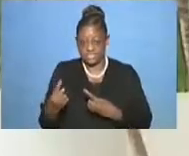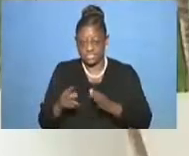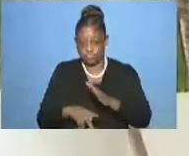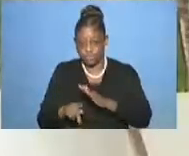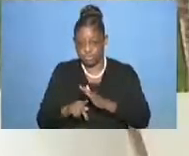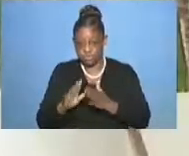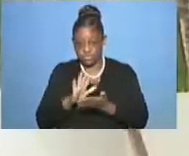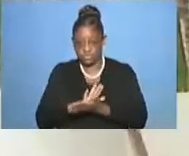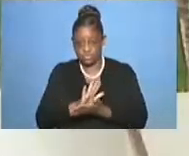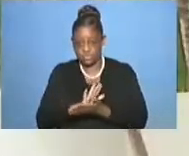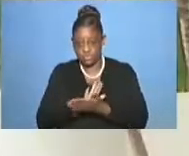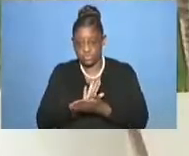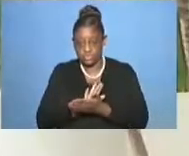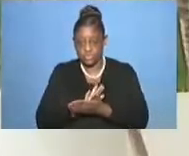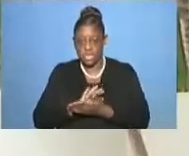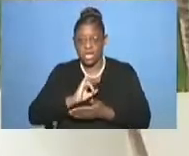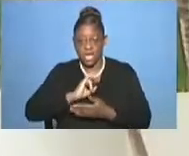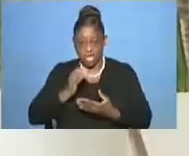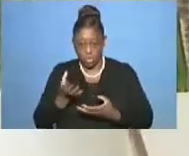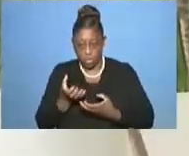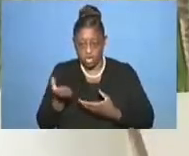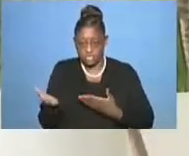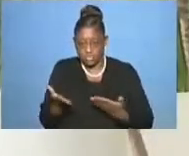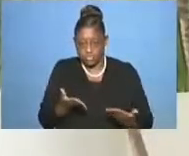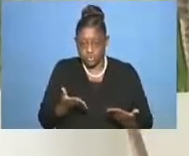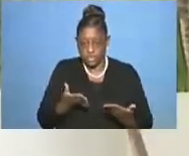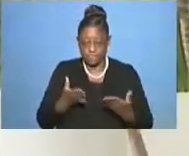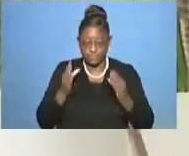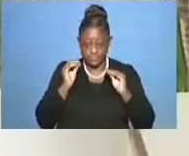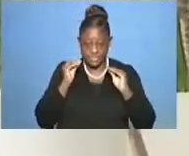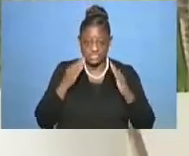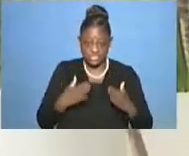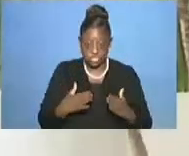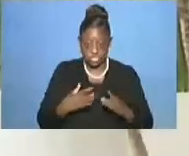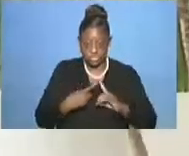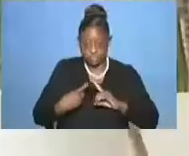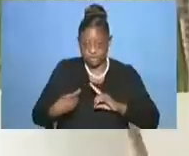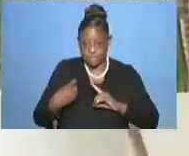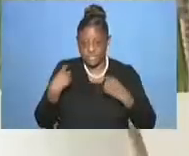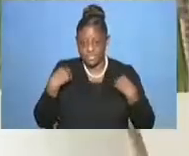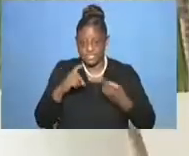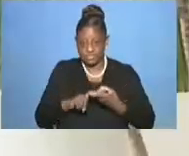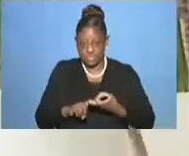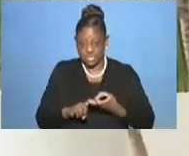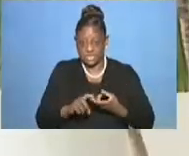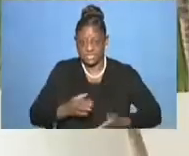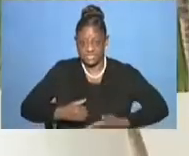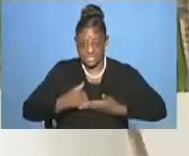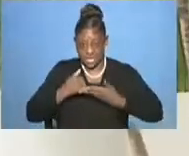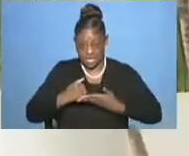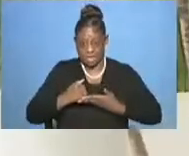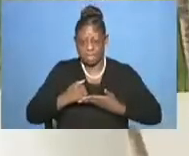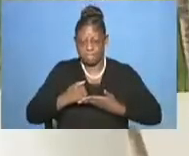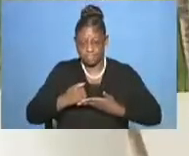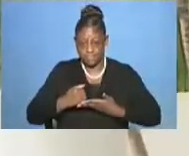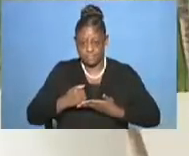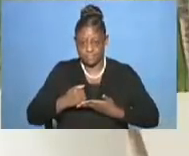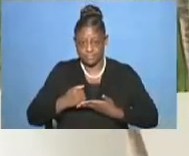That means that I would like to bring teachers from Spain to help the